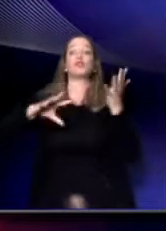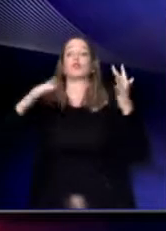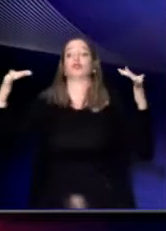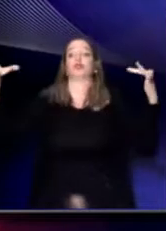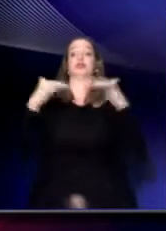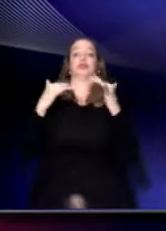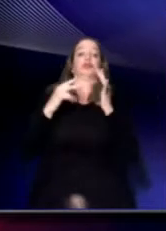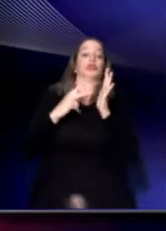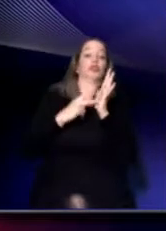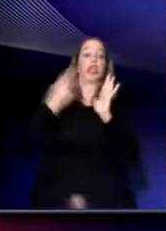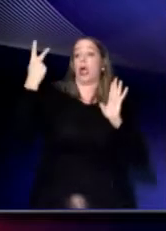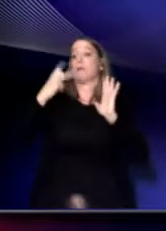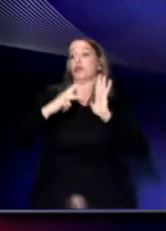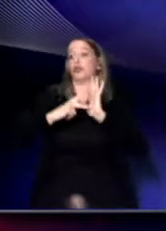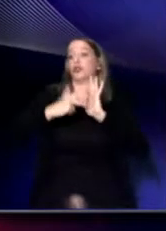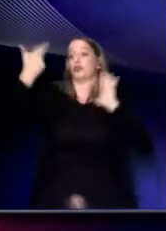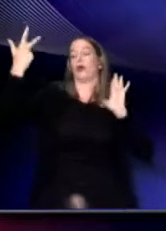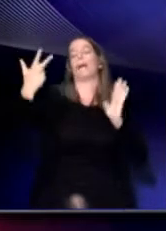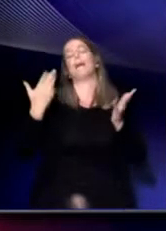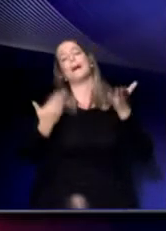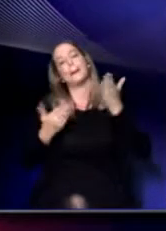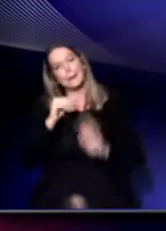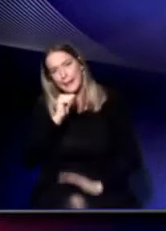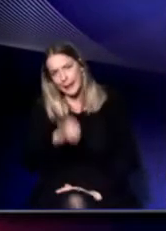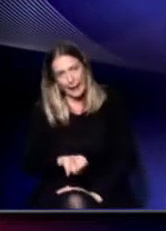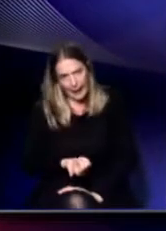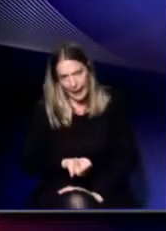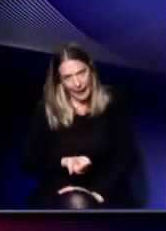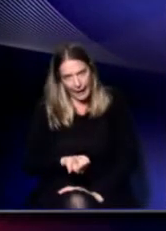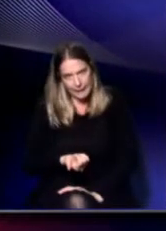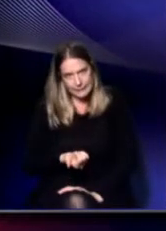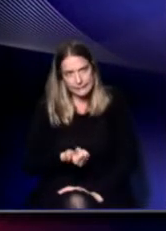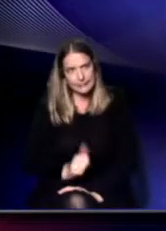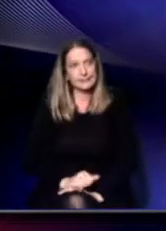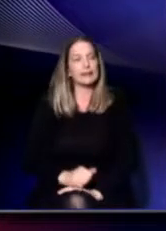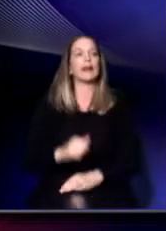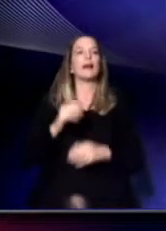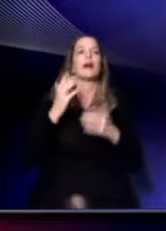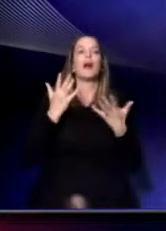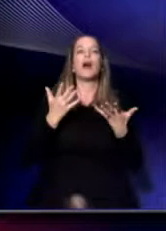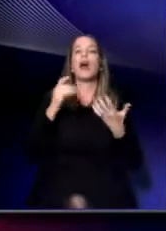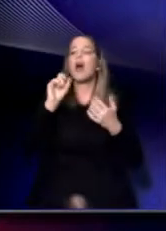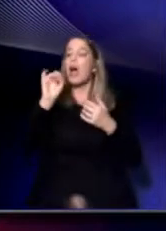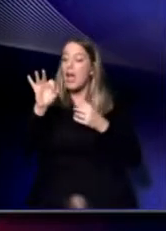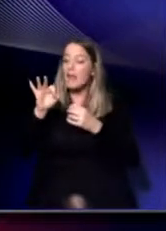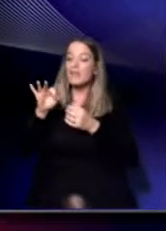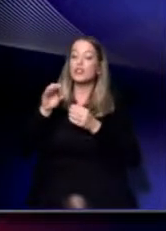I would at least double or triple my square footage for students with special needs,